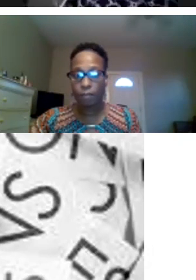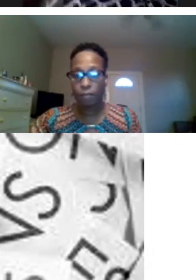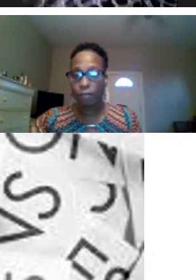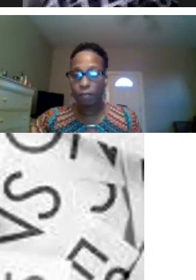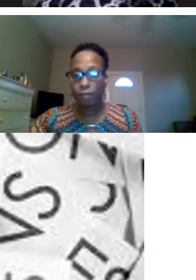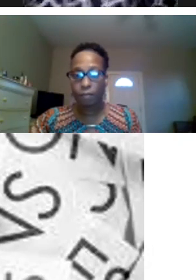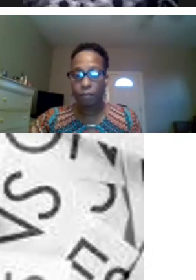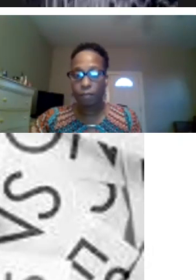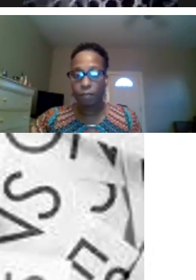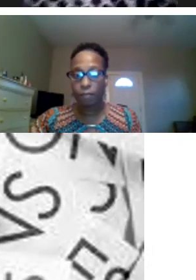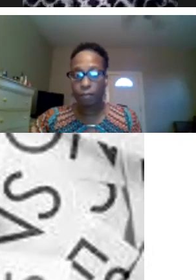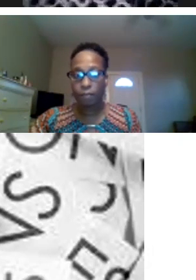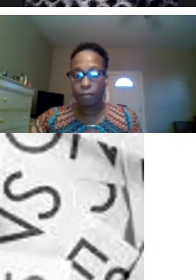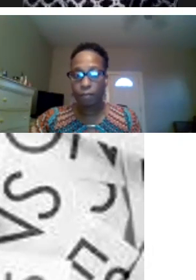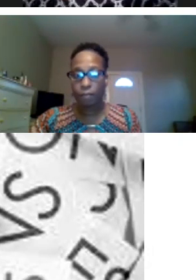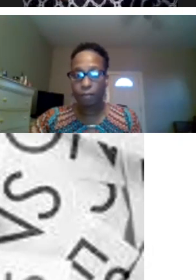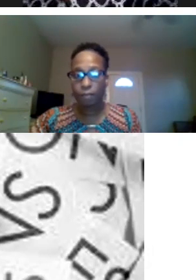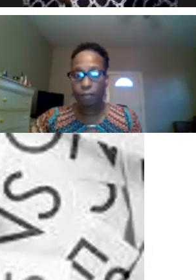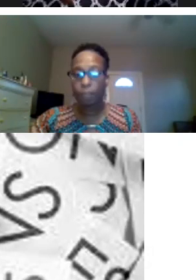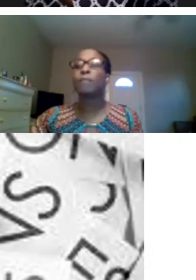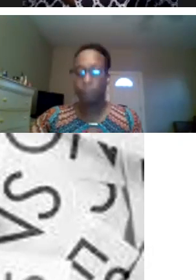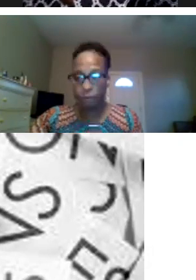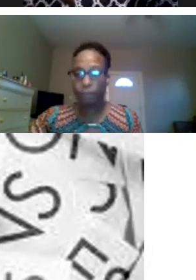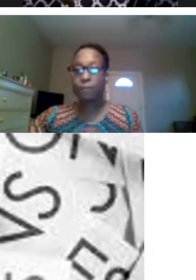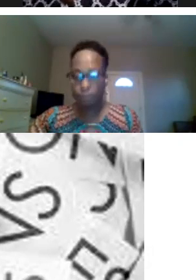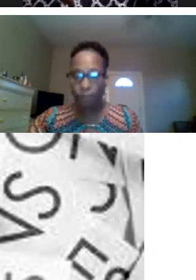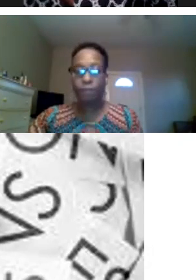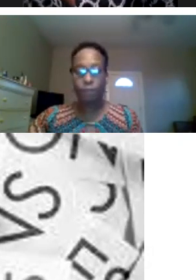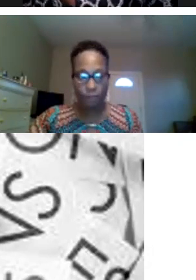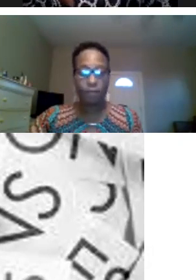they have multiple microphone stands.